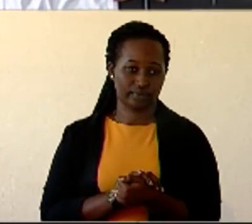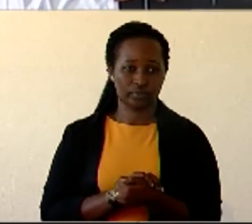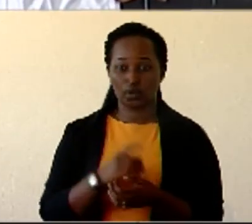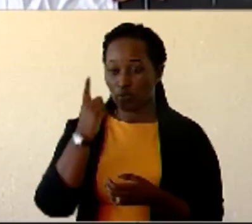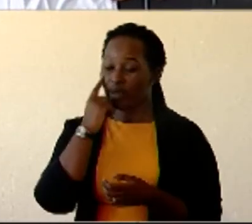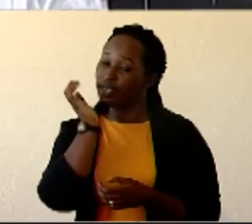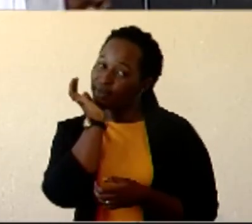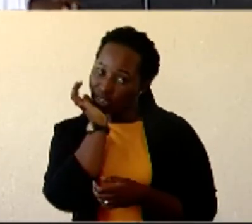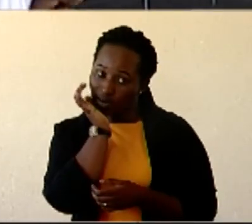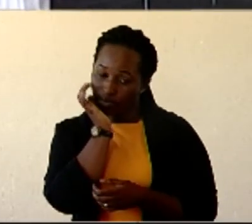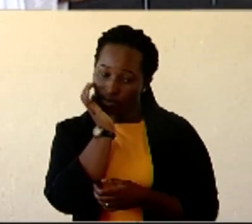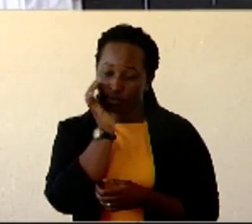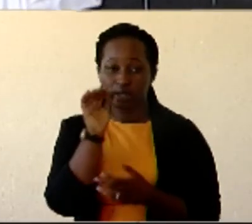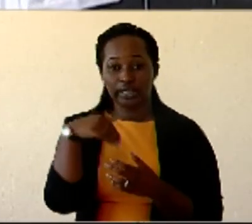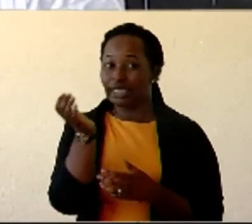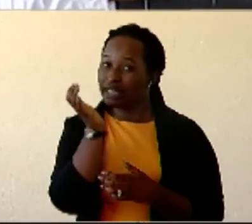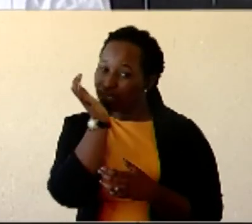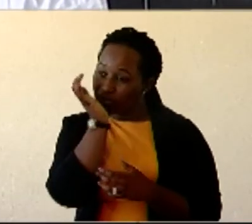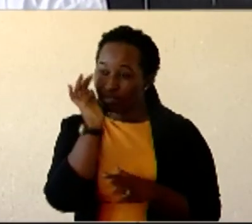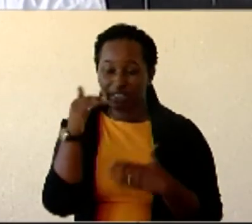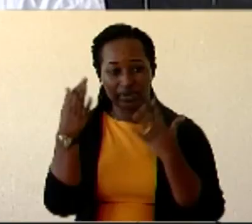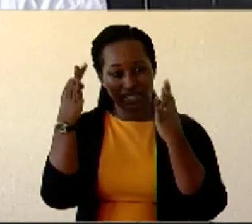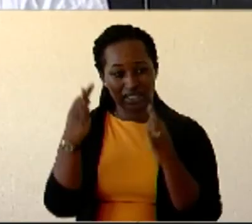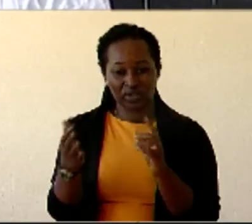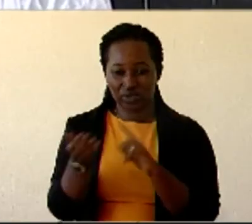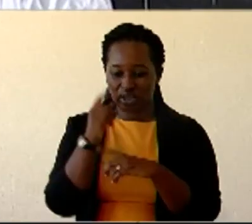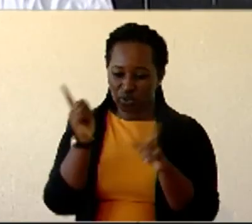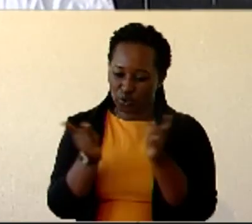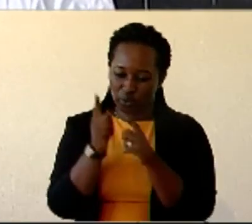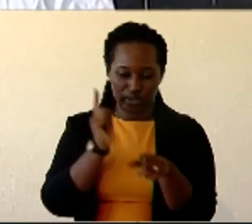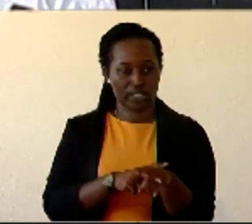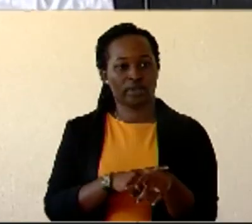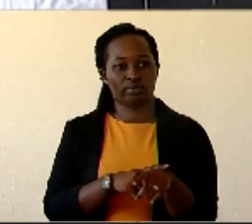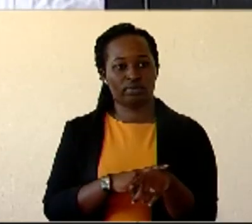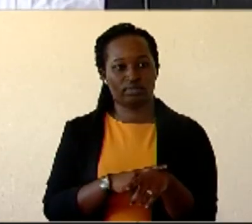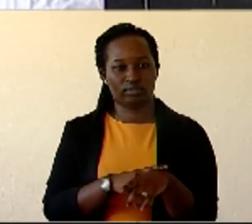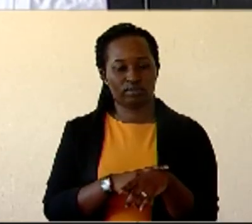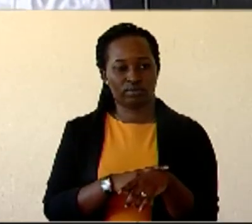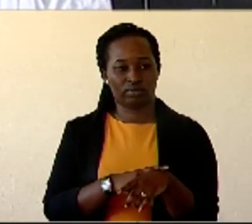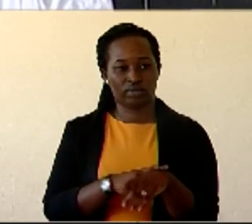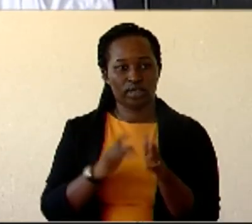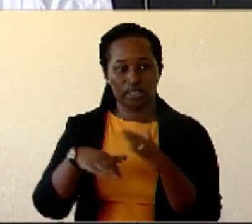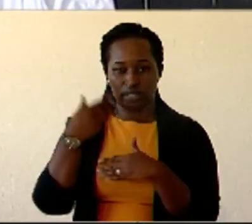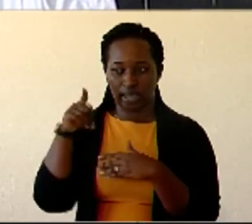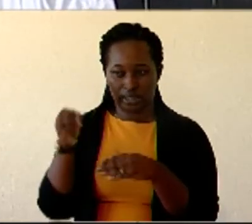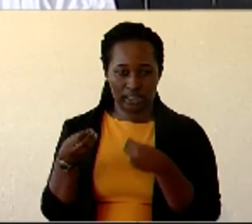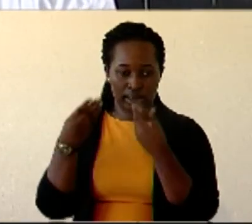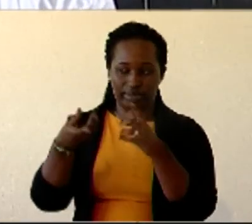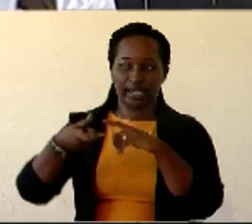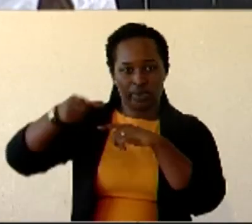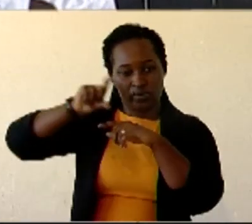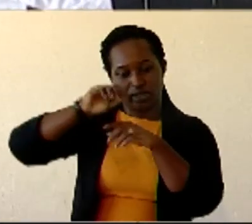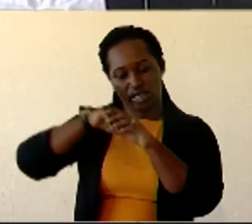compared to beans. So with beans, or a commodity that takes a short gestation period, then its supply increases